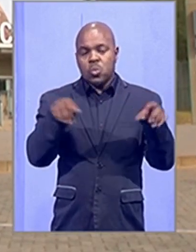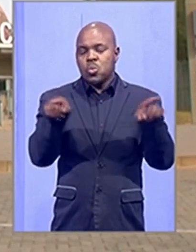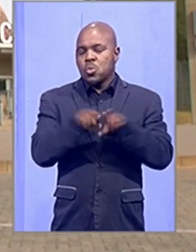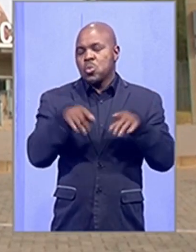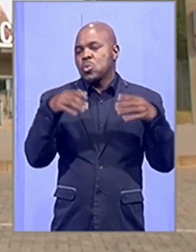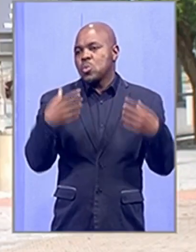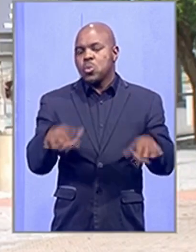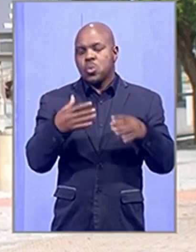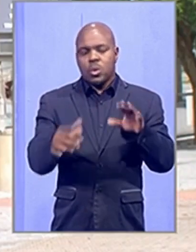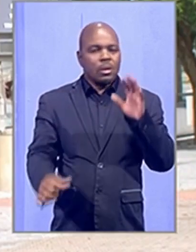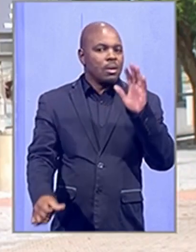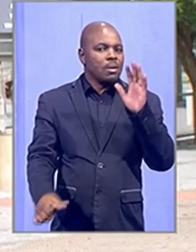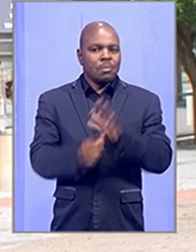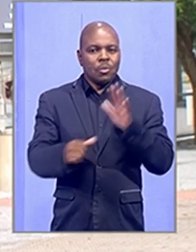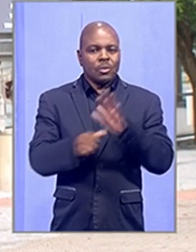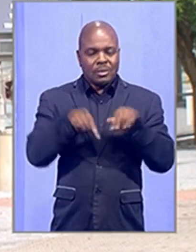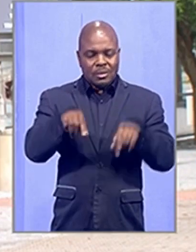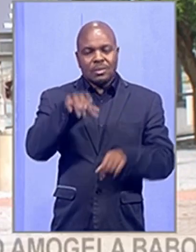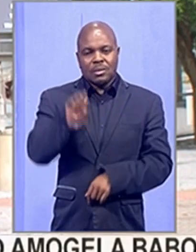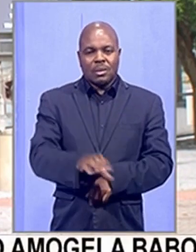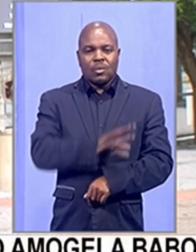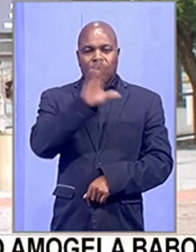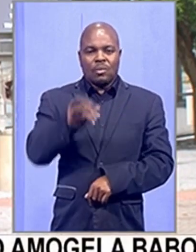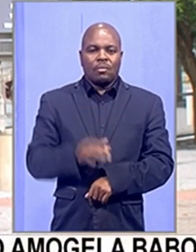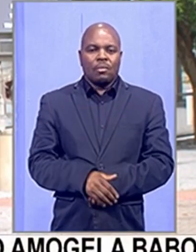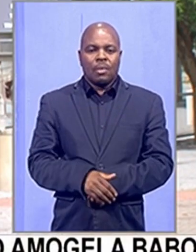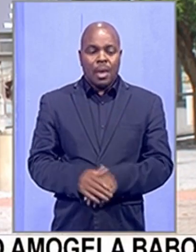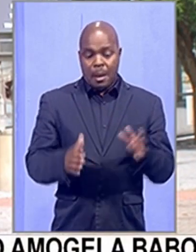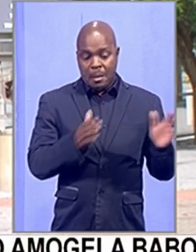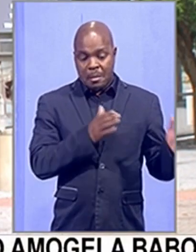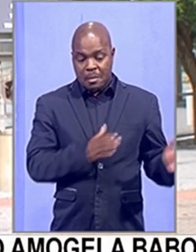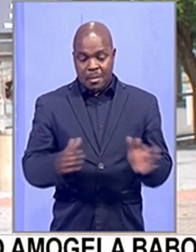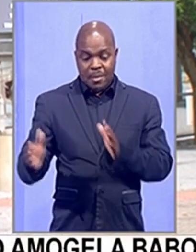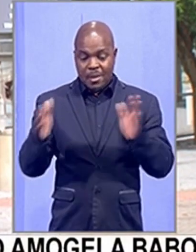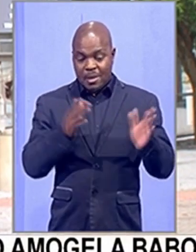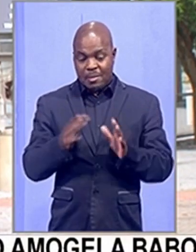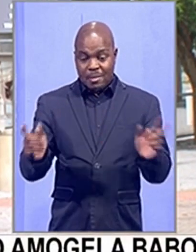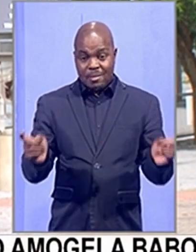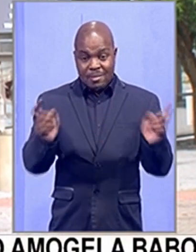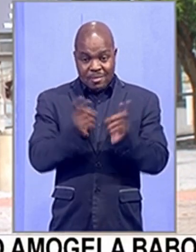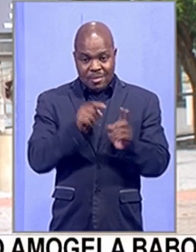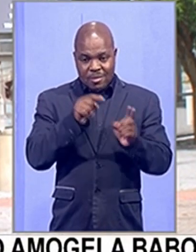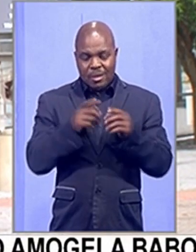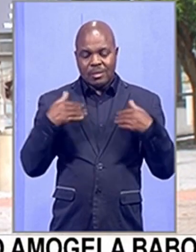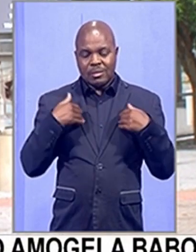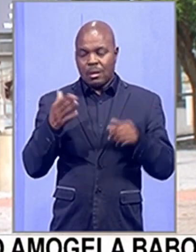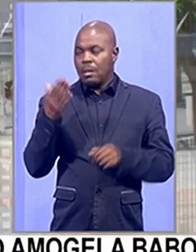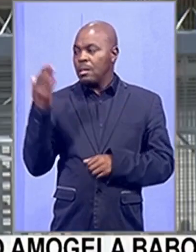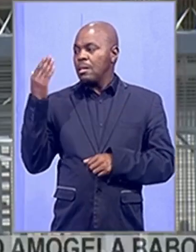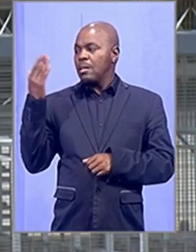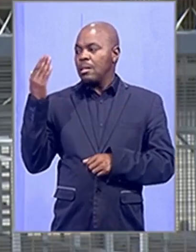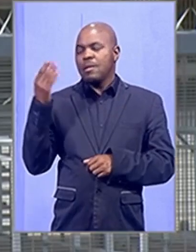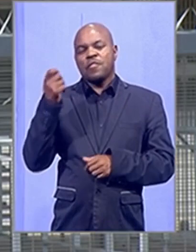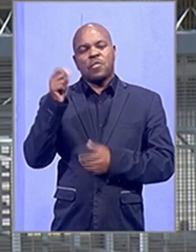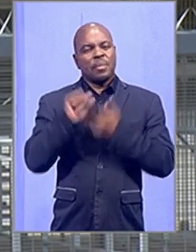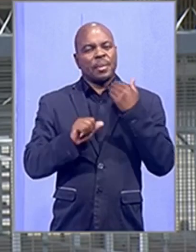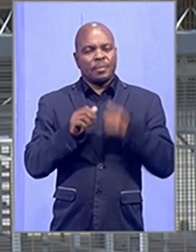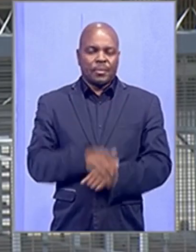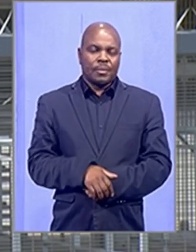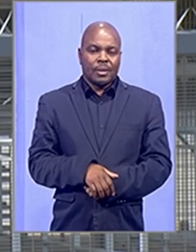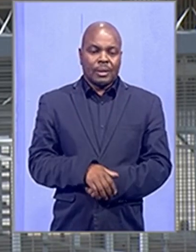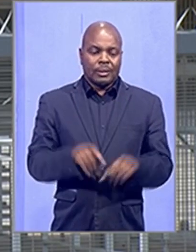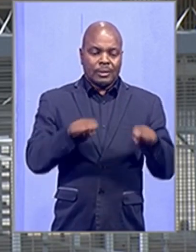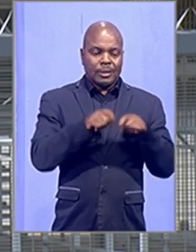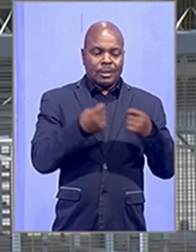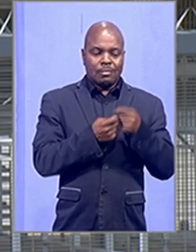ditiragalo tše kgolo ka Afrika Borwa. Go itukišeletša papadi ye go thomile mo dibekeng tše mmalwa tša go feta.